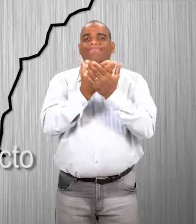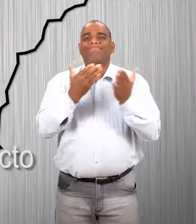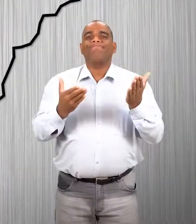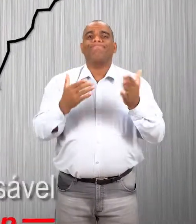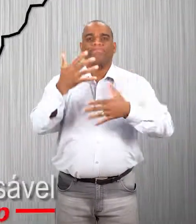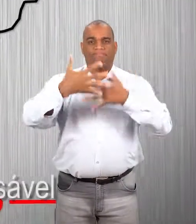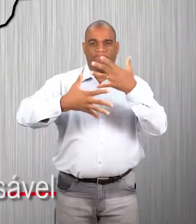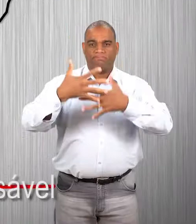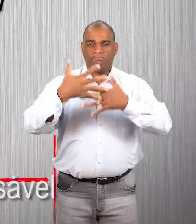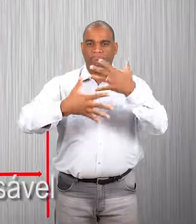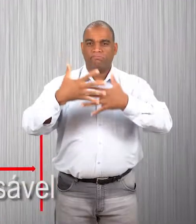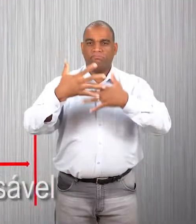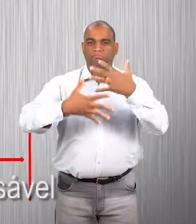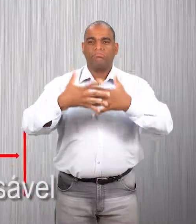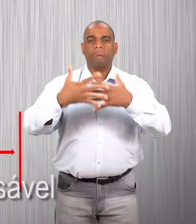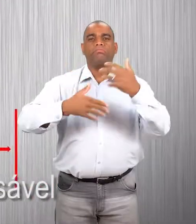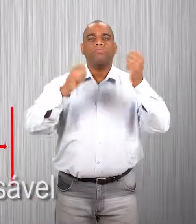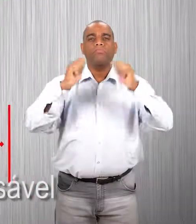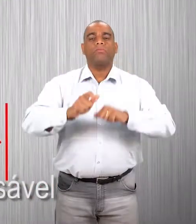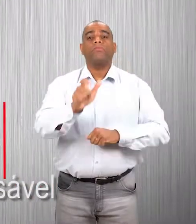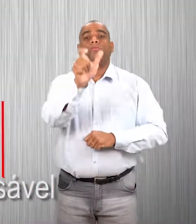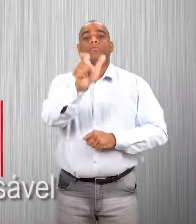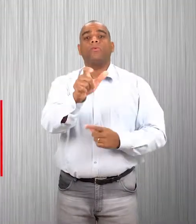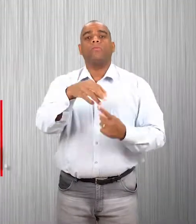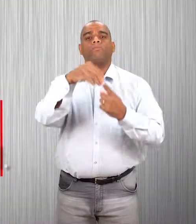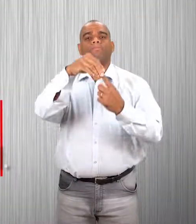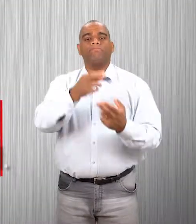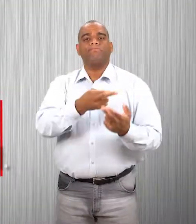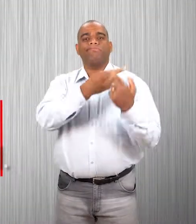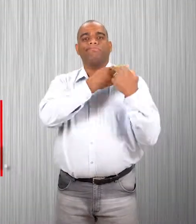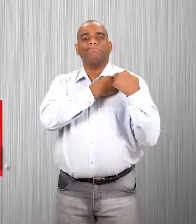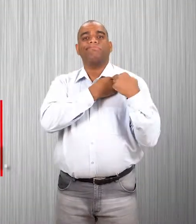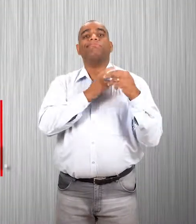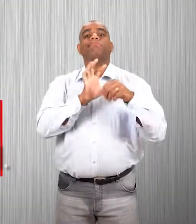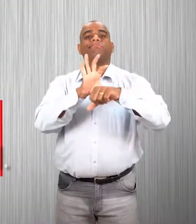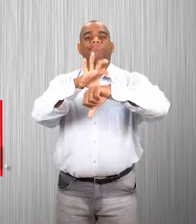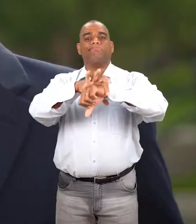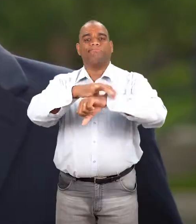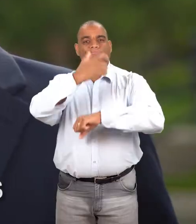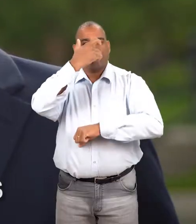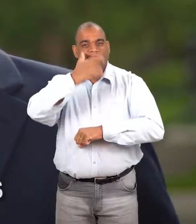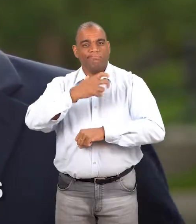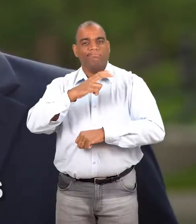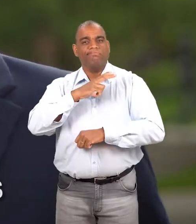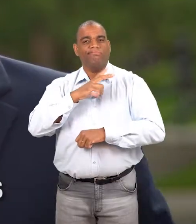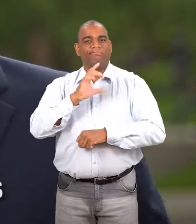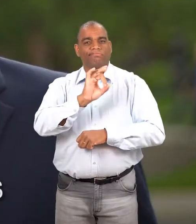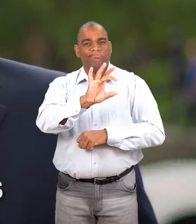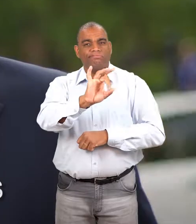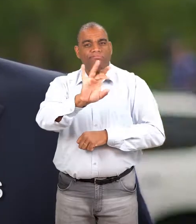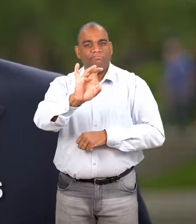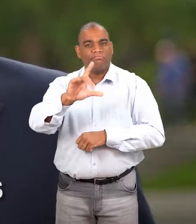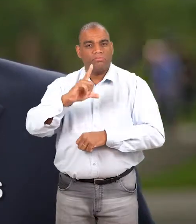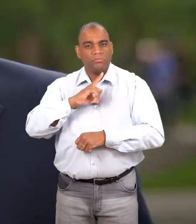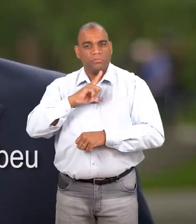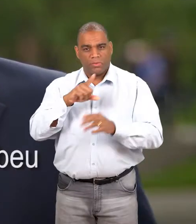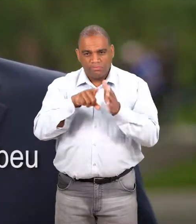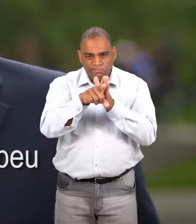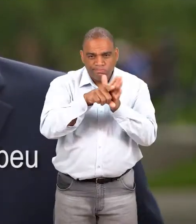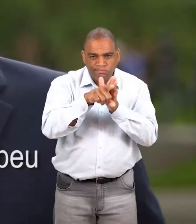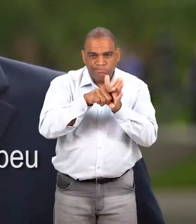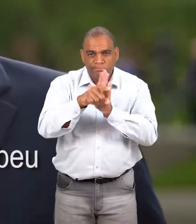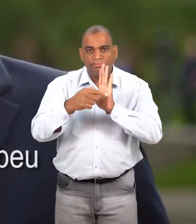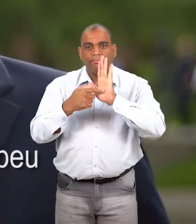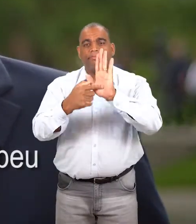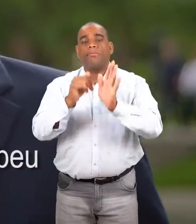outcome. It's a time when you and no one else must be responsible for your personal safety and security. Research shows there are important differences between the